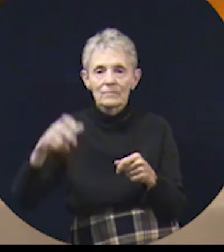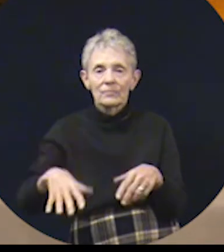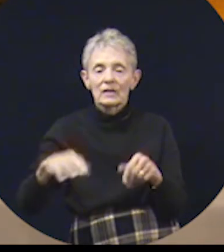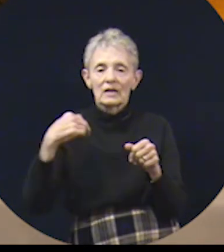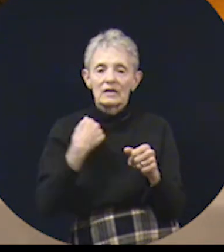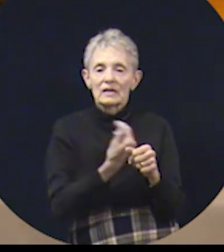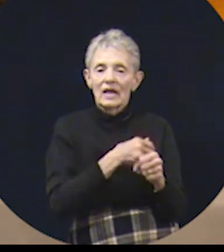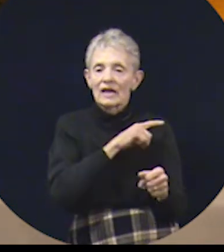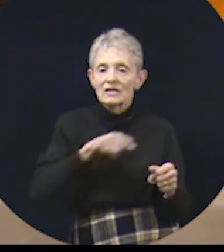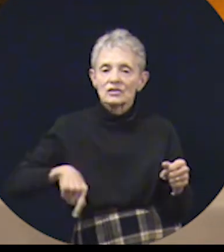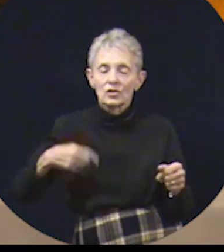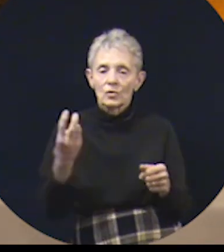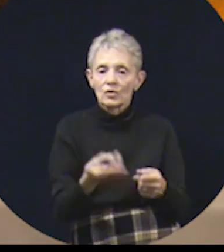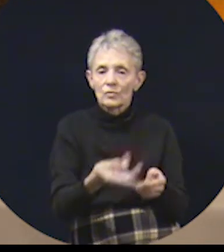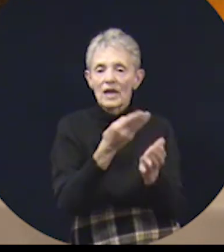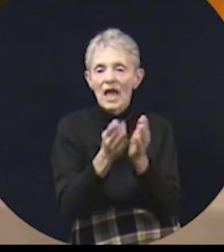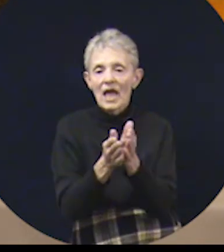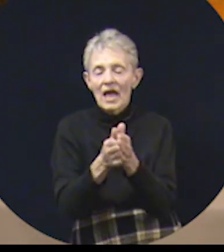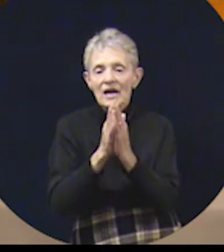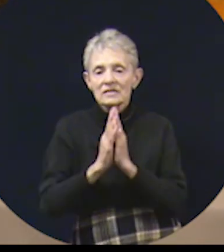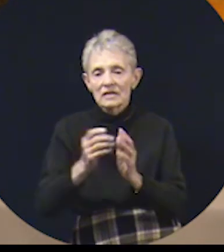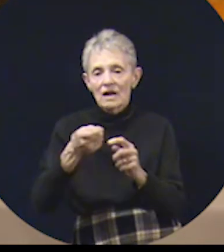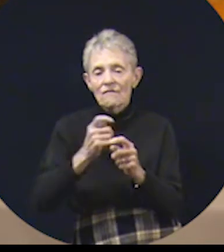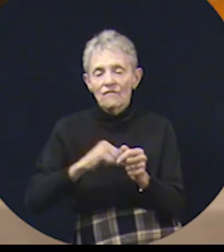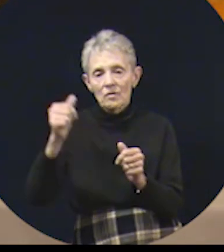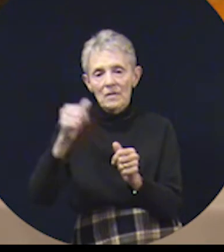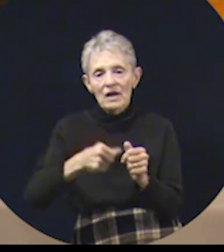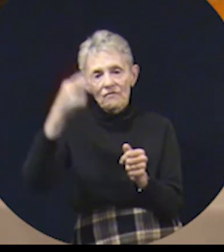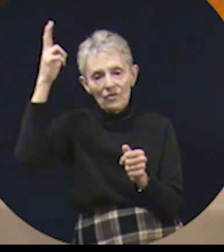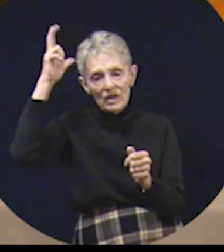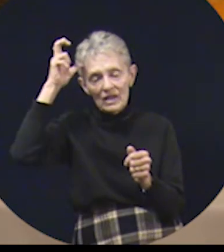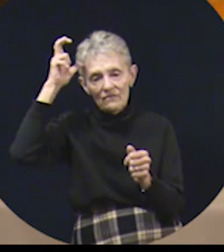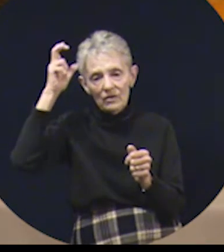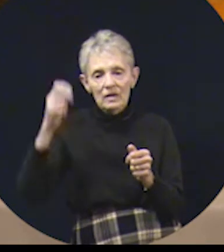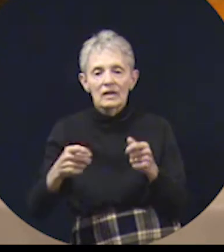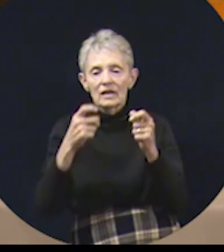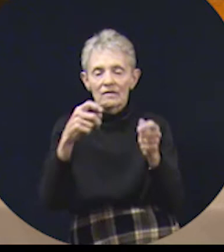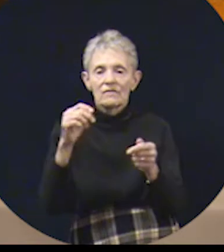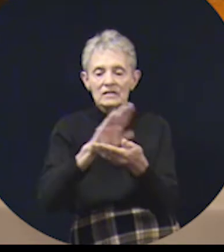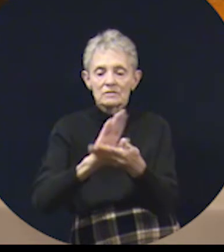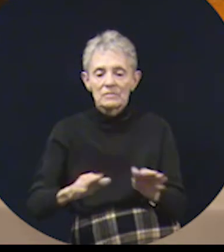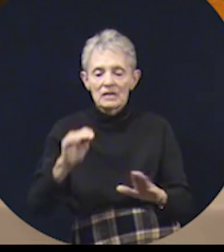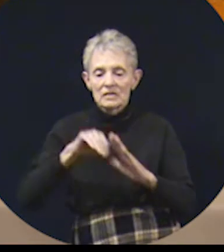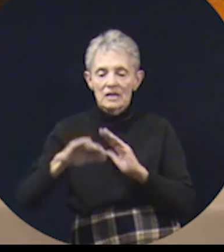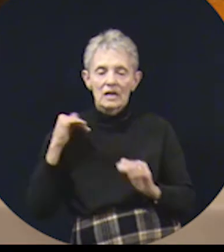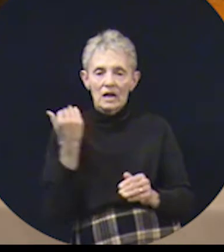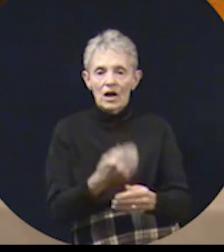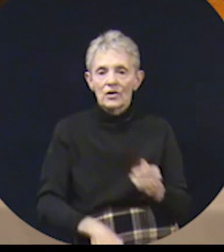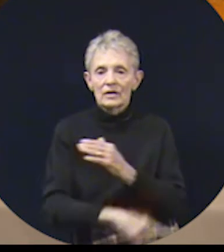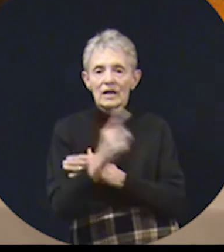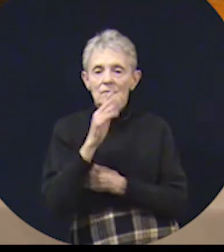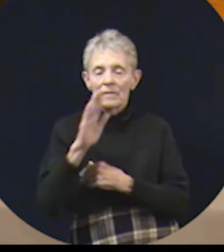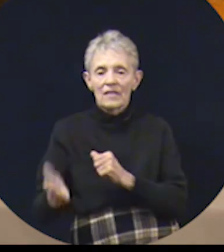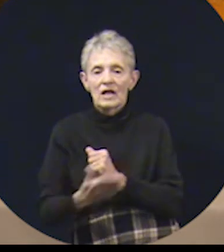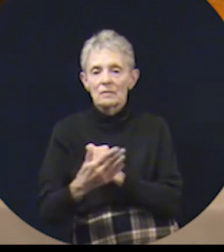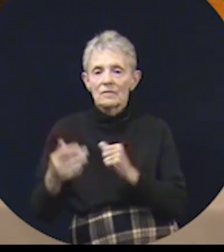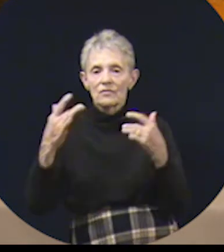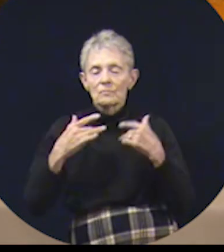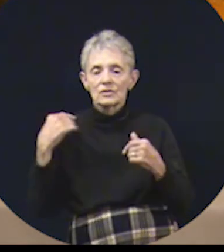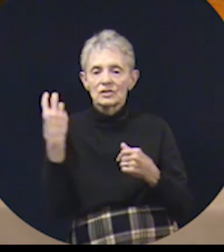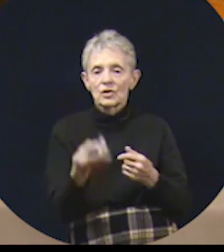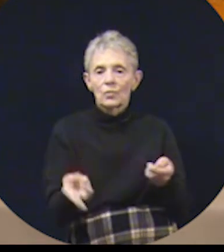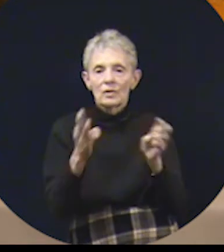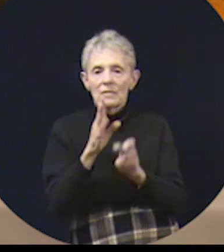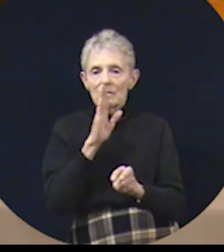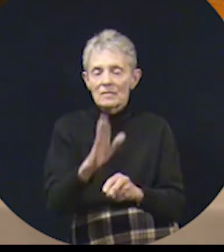us, Lord, from every evil, and graciously grant peace in our days, that by the help of your mercy we may be always free from